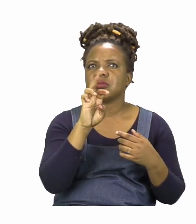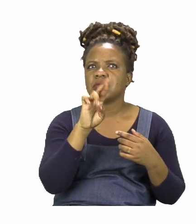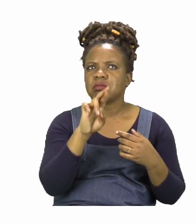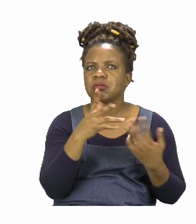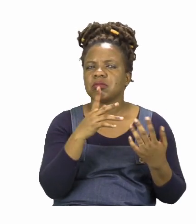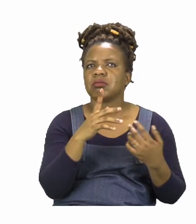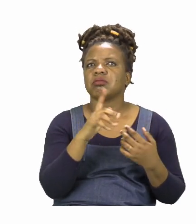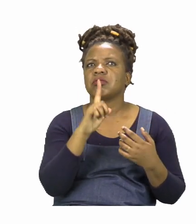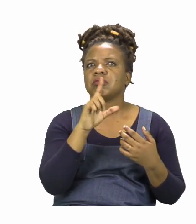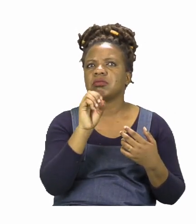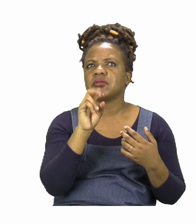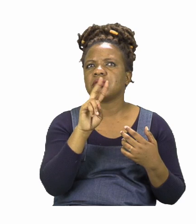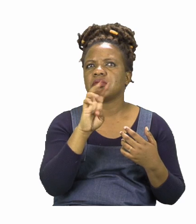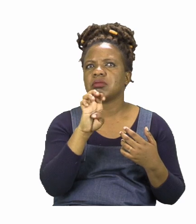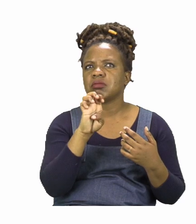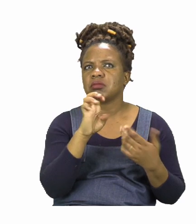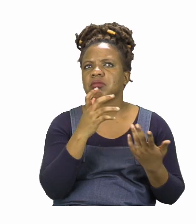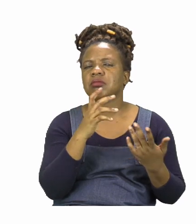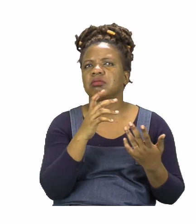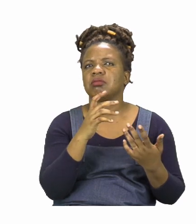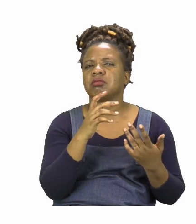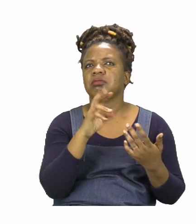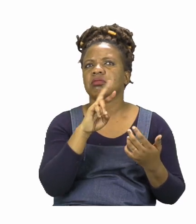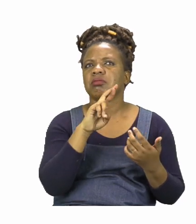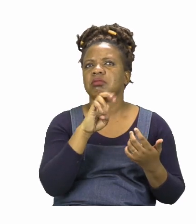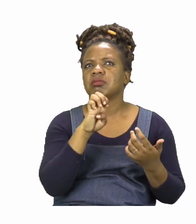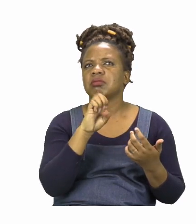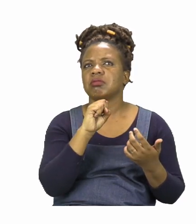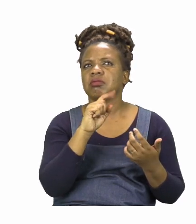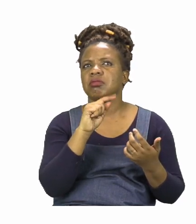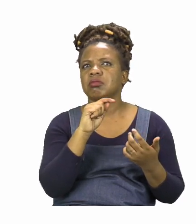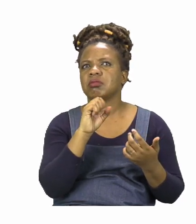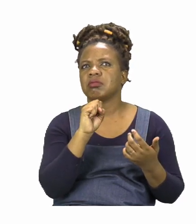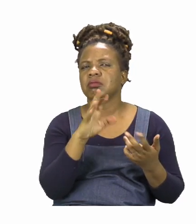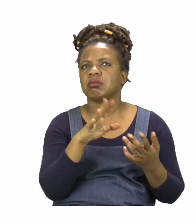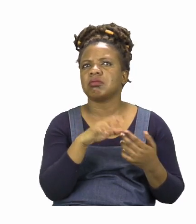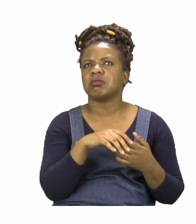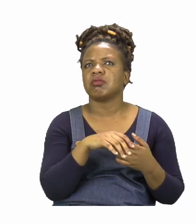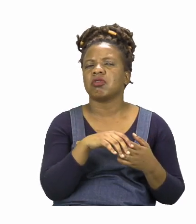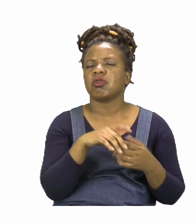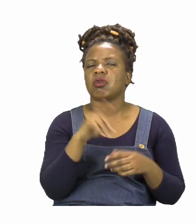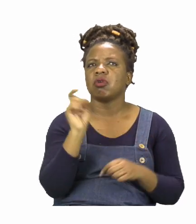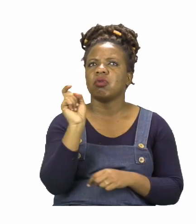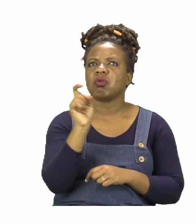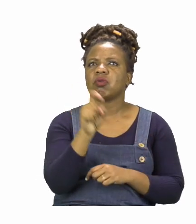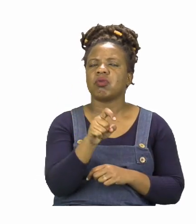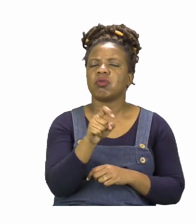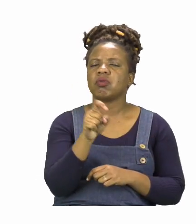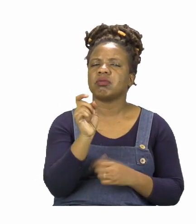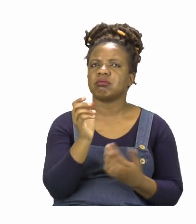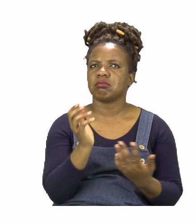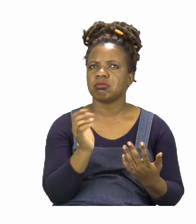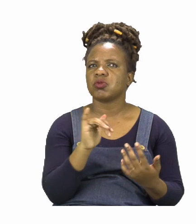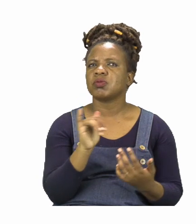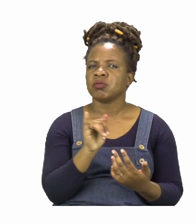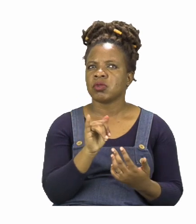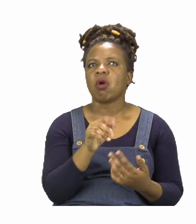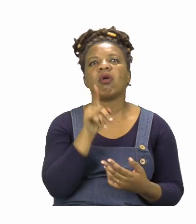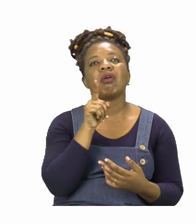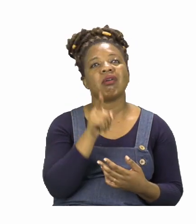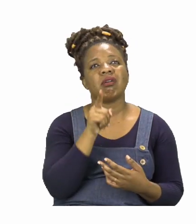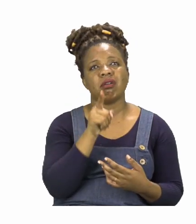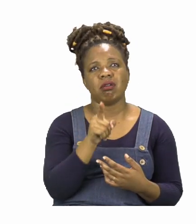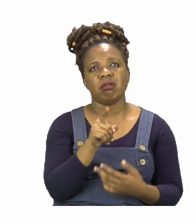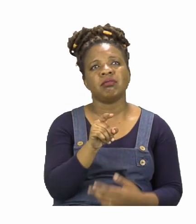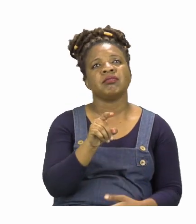If you said that it is the word deliver, well done. Now we need to change that word from deliver